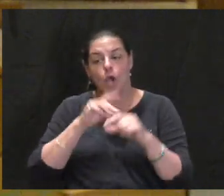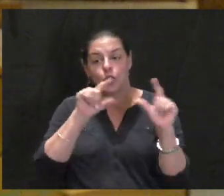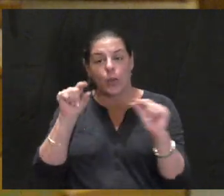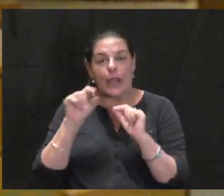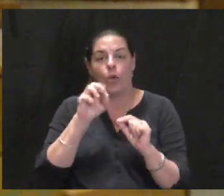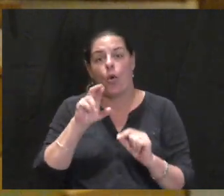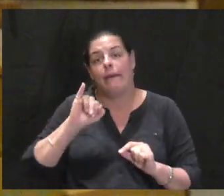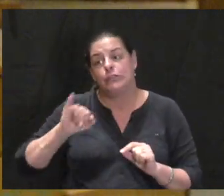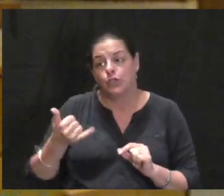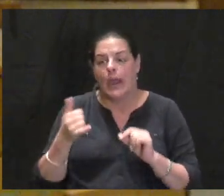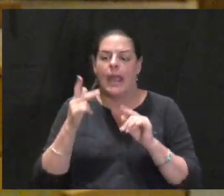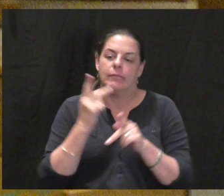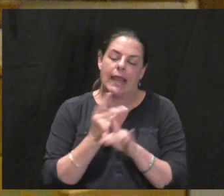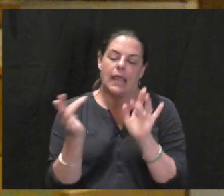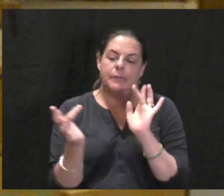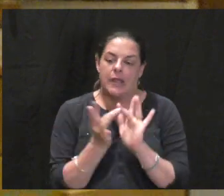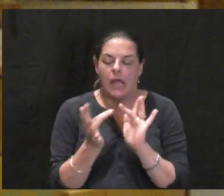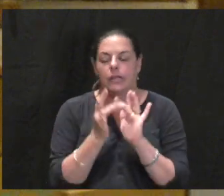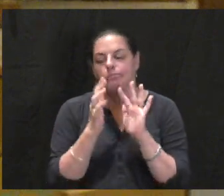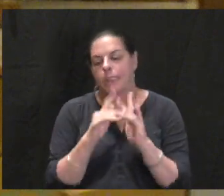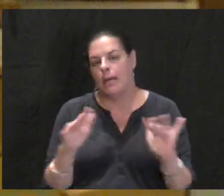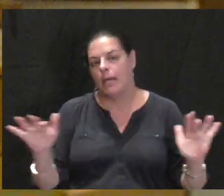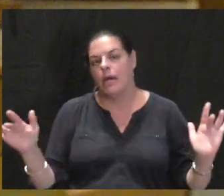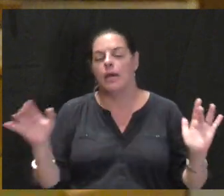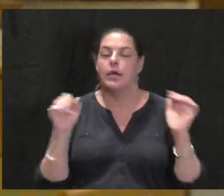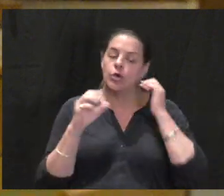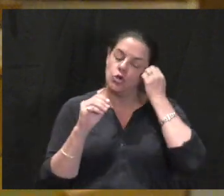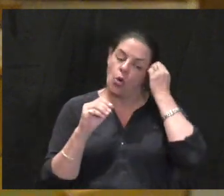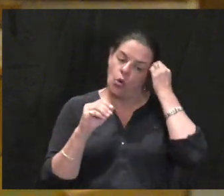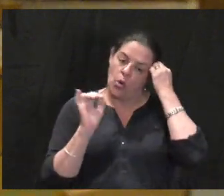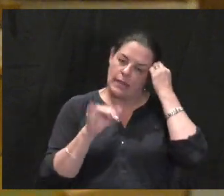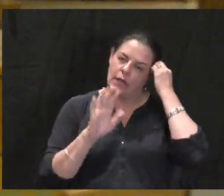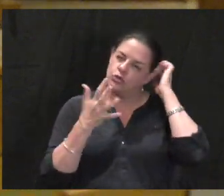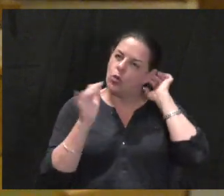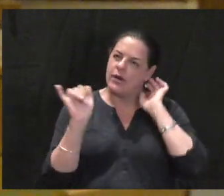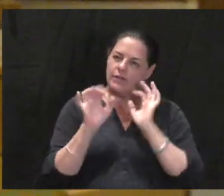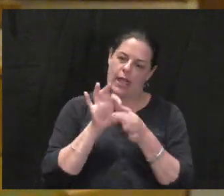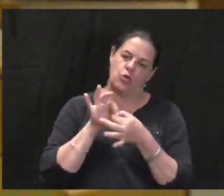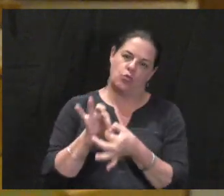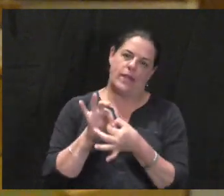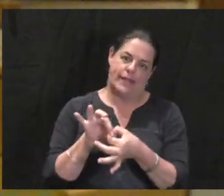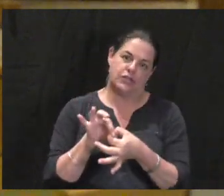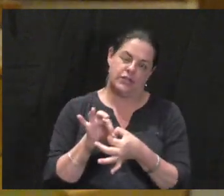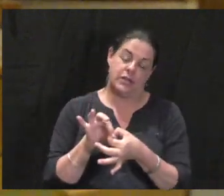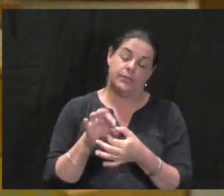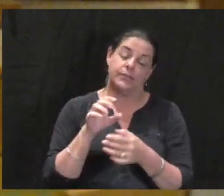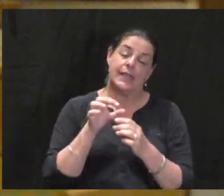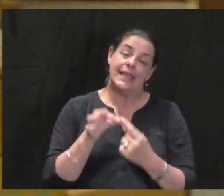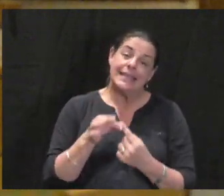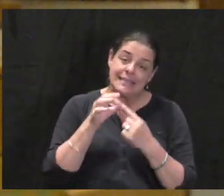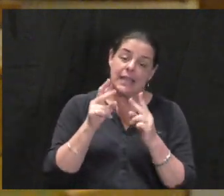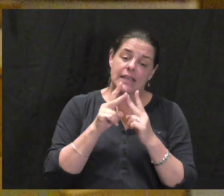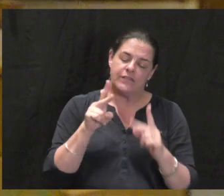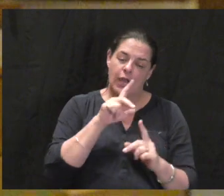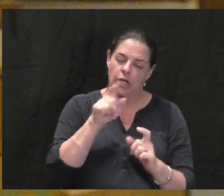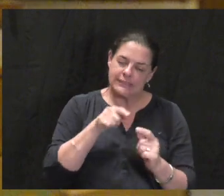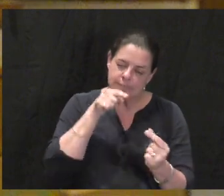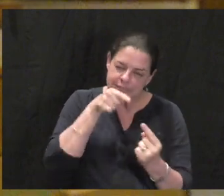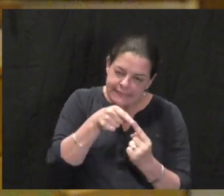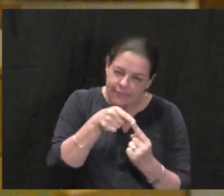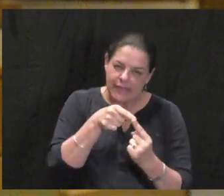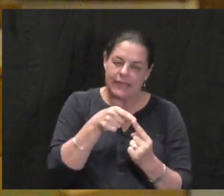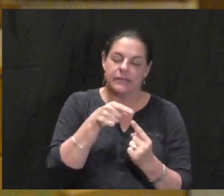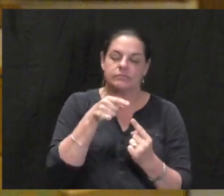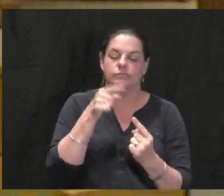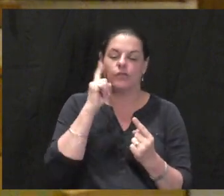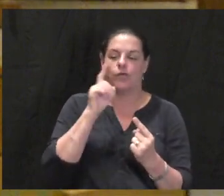our demographic, which is, in this instance, around this work, millennials. And then the last thing I did was I updated our marketing materials and our